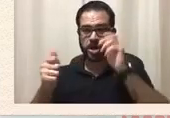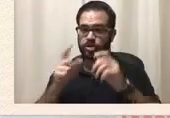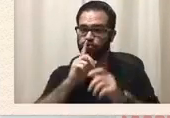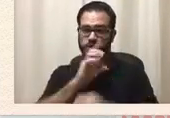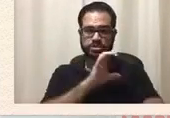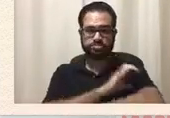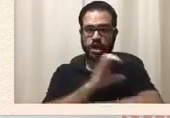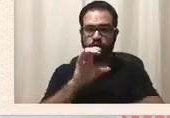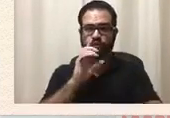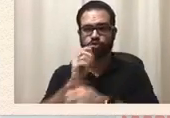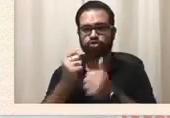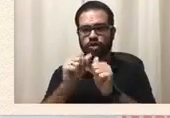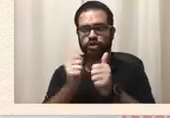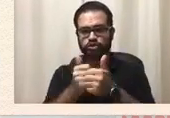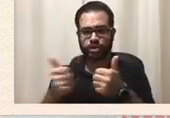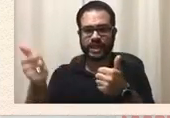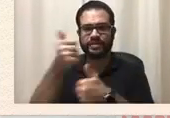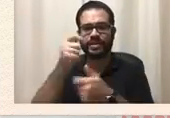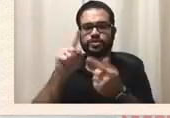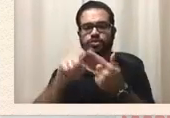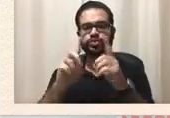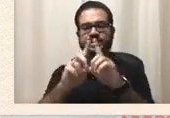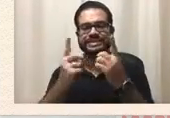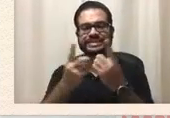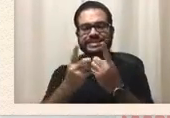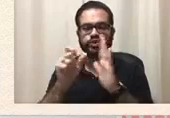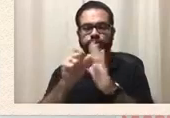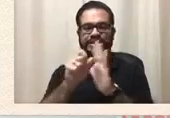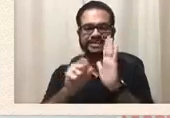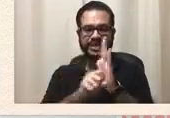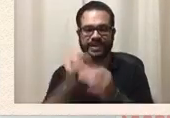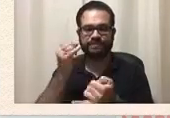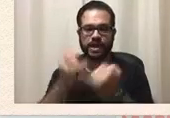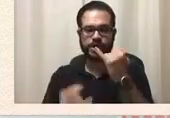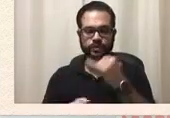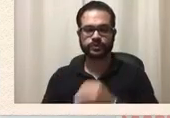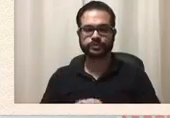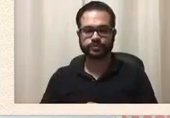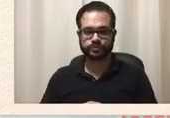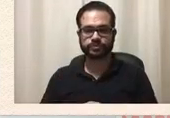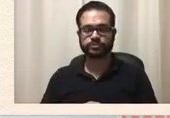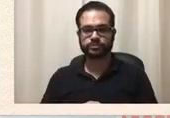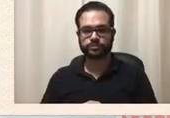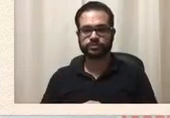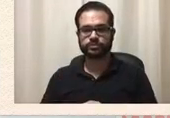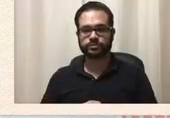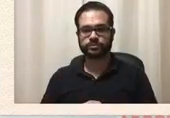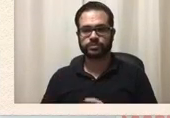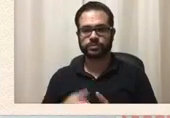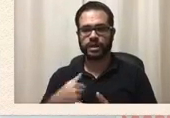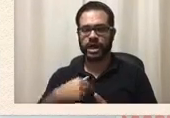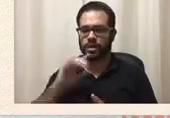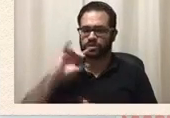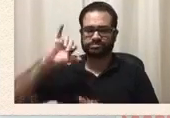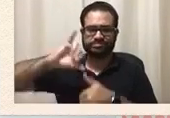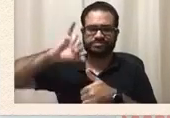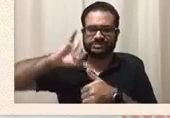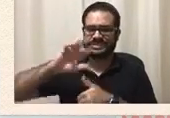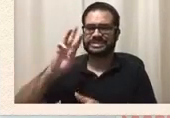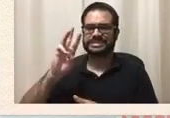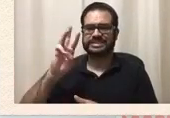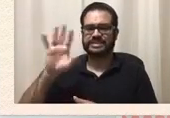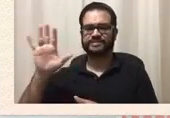advance to the district state finals. I stood nearly 6'5" and weighed